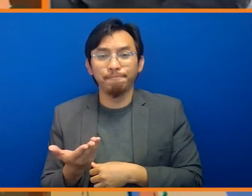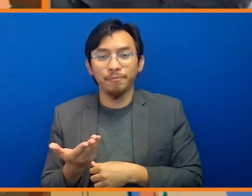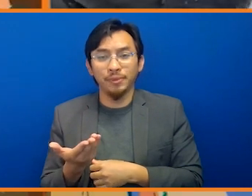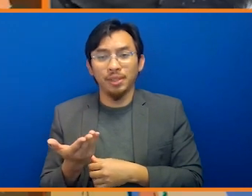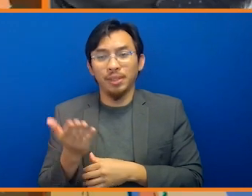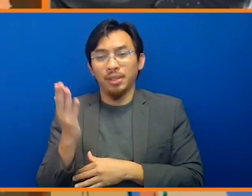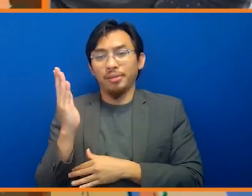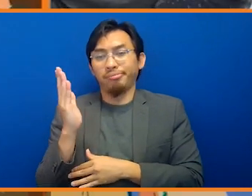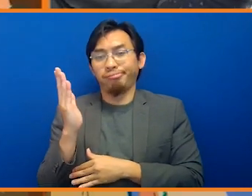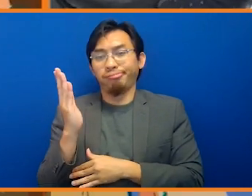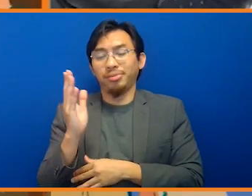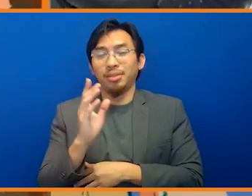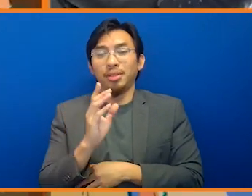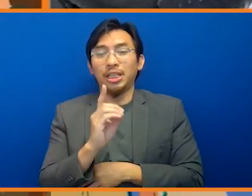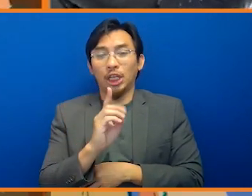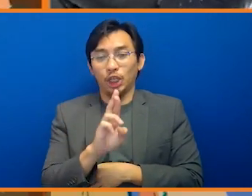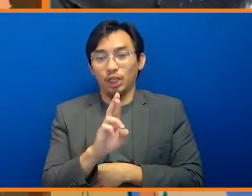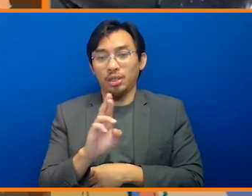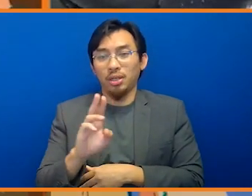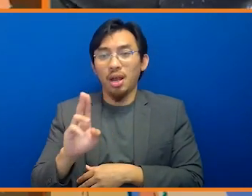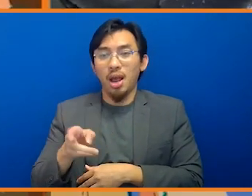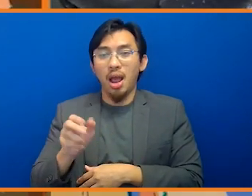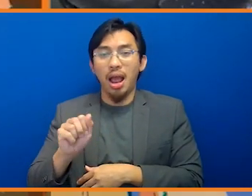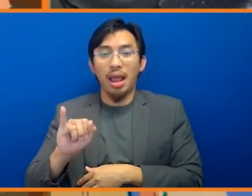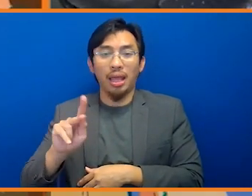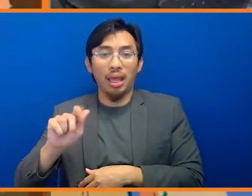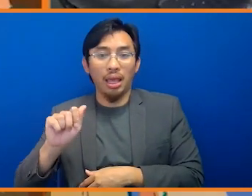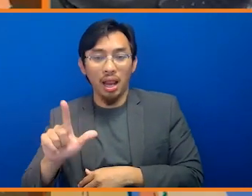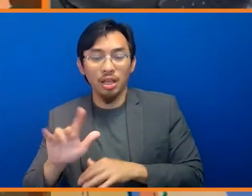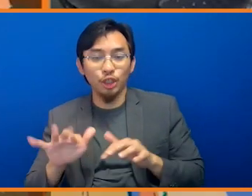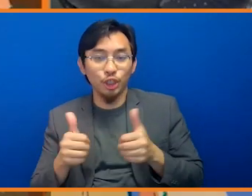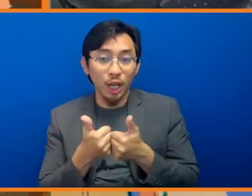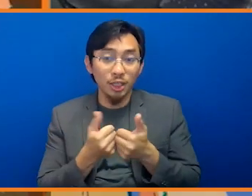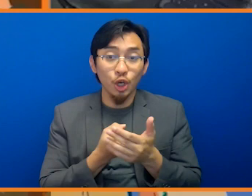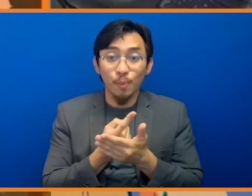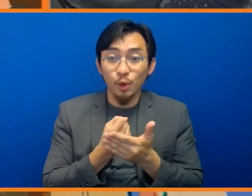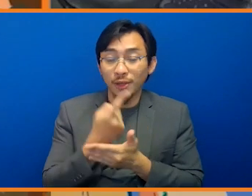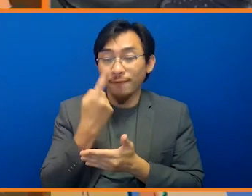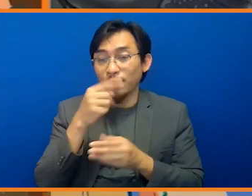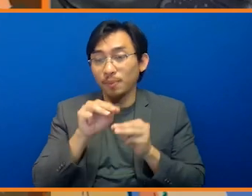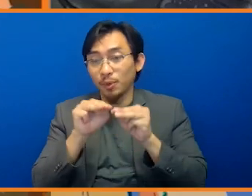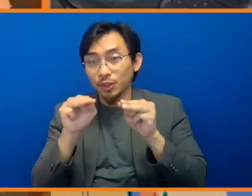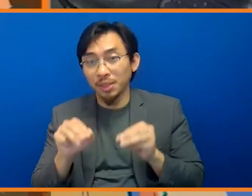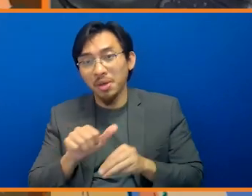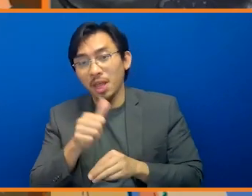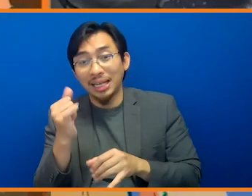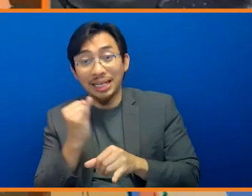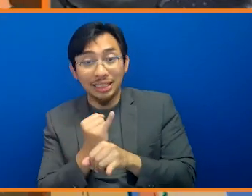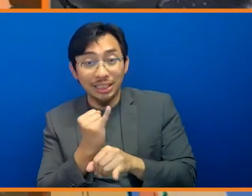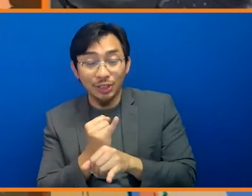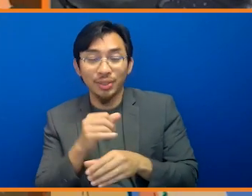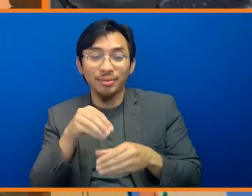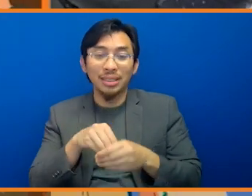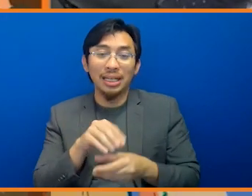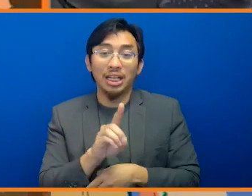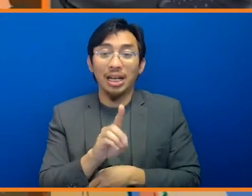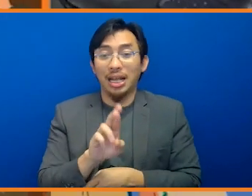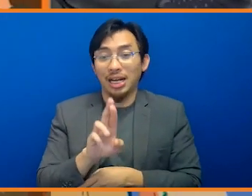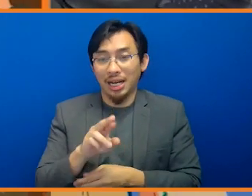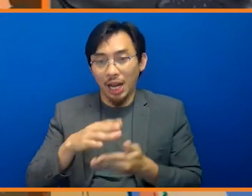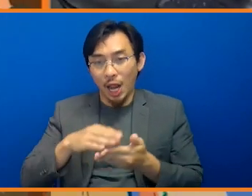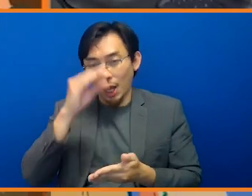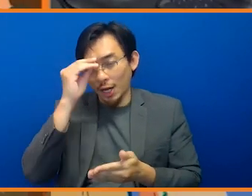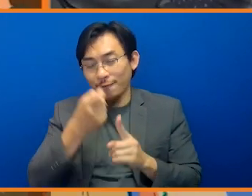delivered by Dr. Haekal, challenges and opportunity for museum and other institution, and the lesson learned from Indian